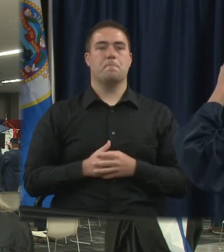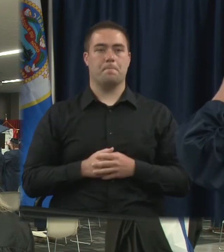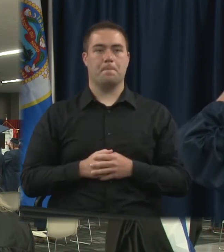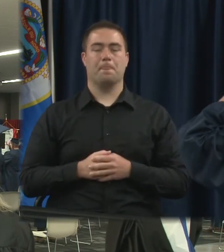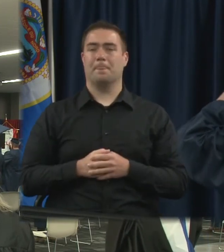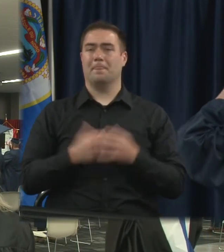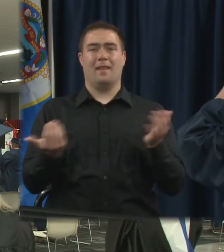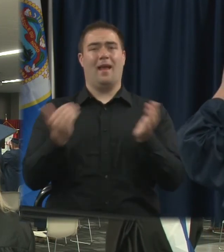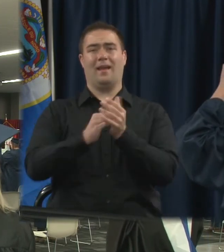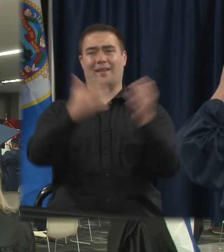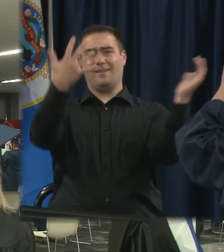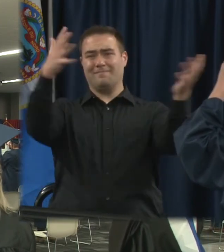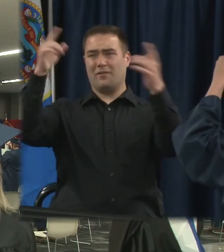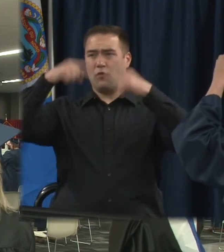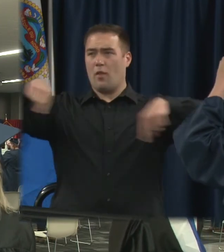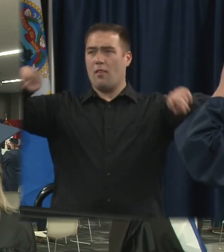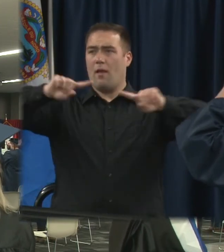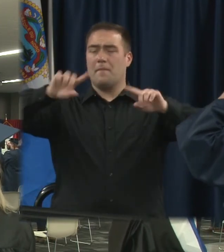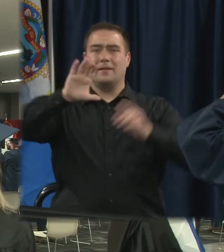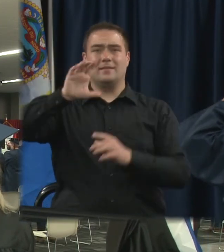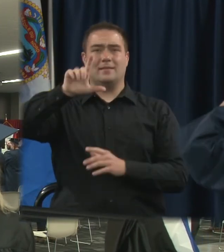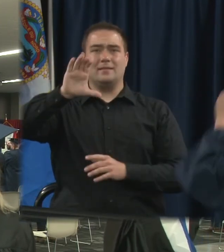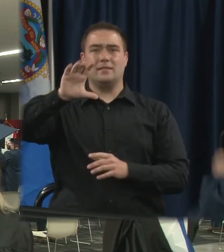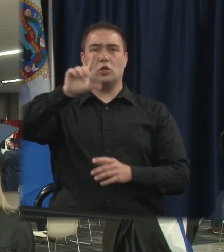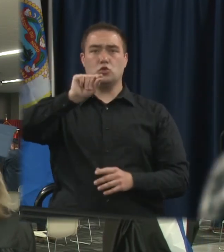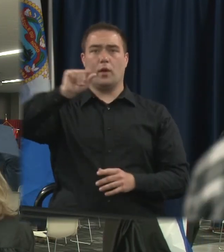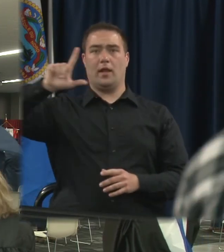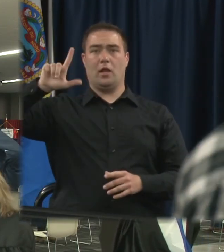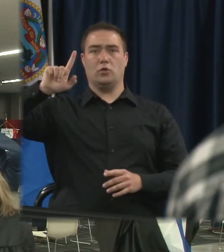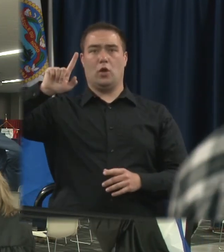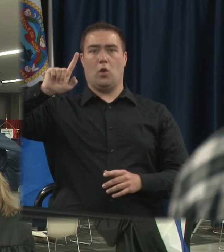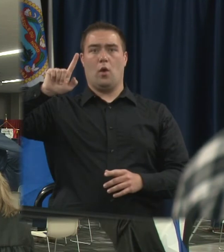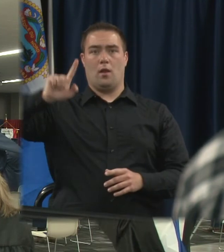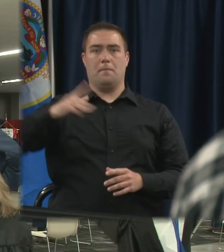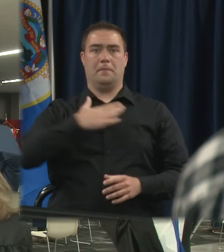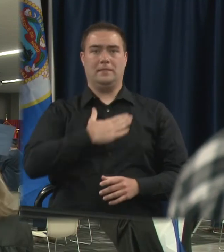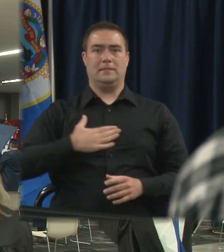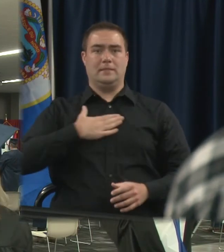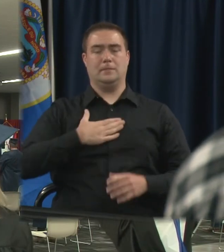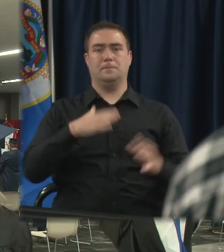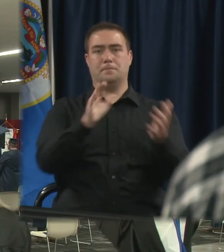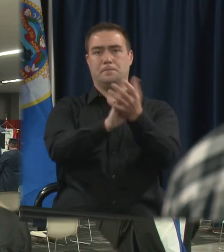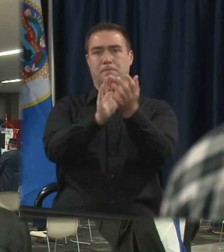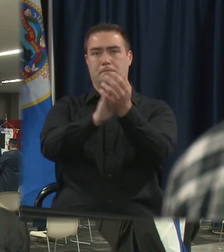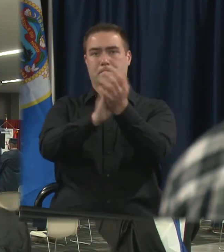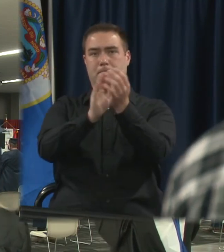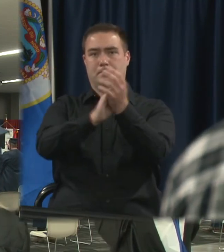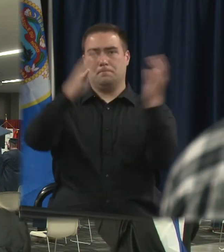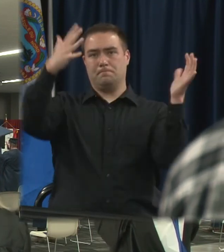Again, one more round of applause for the Central Lakes College 2021 graduates.